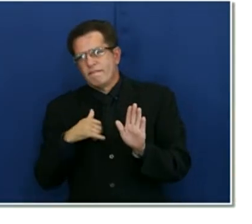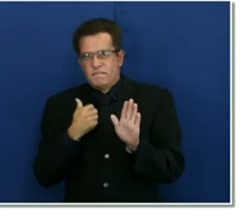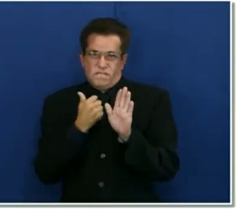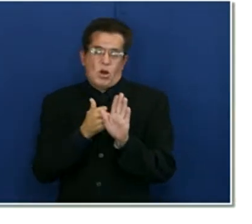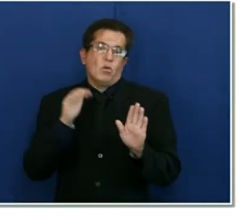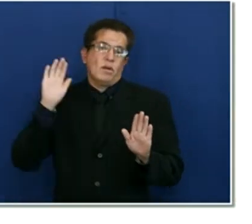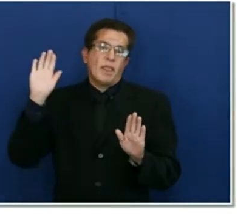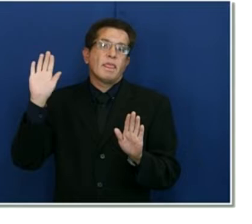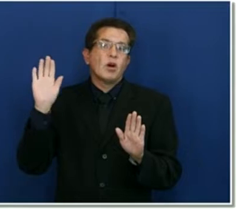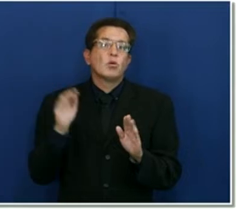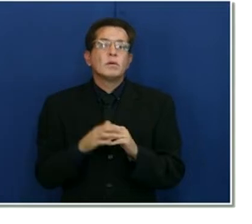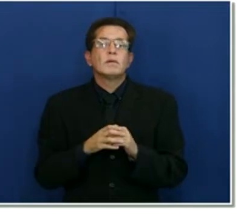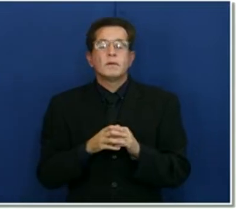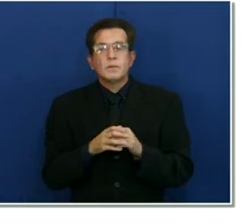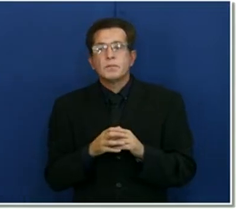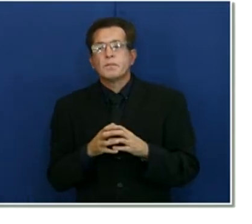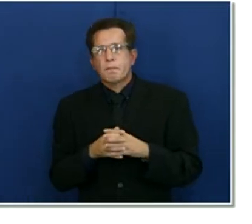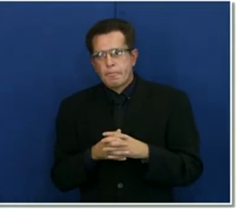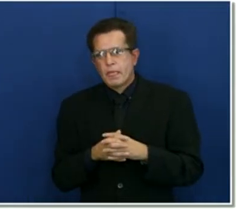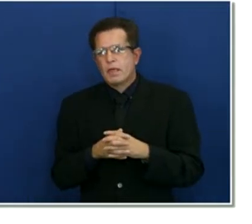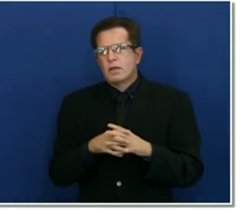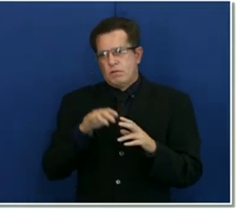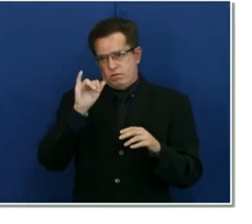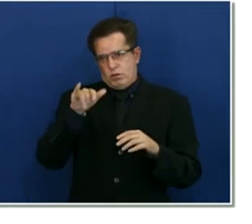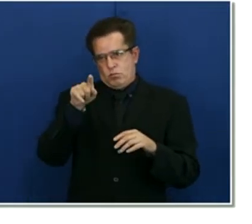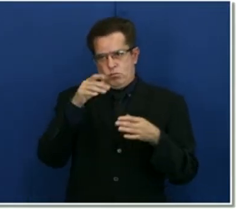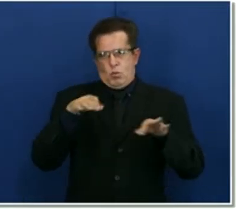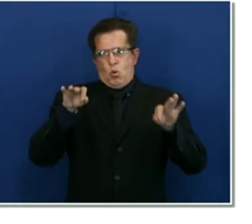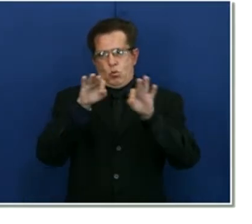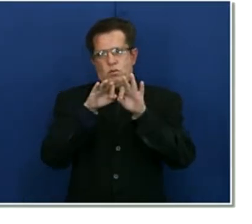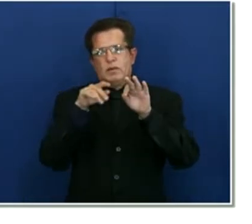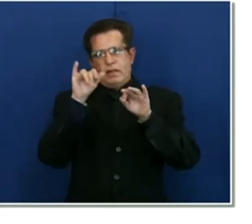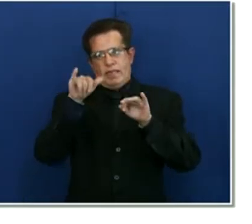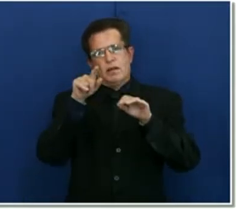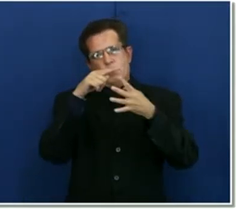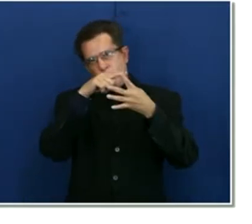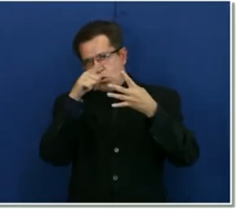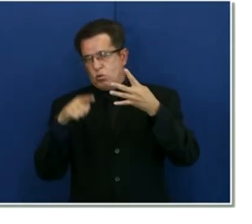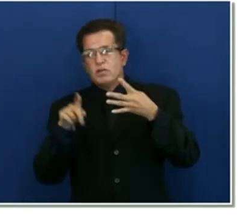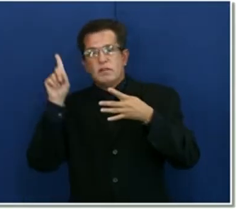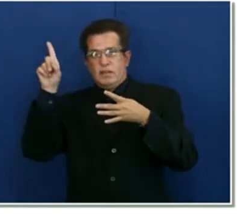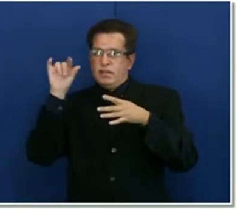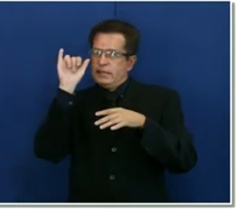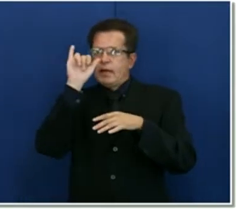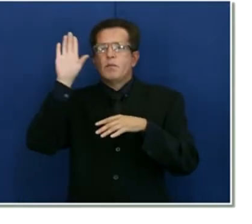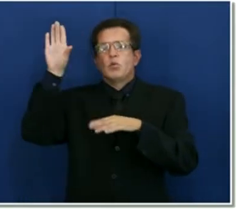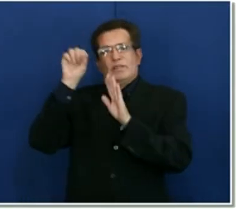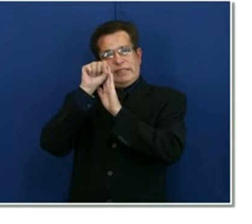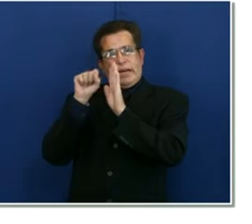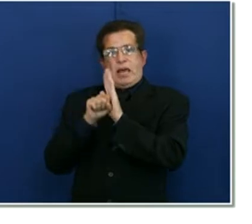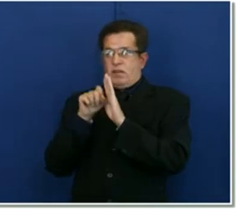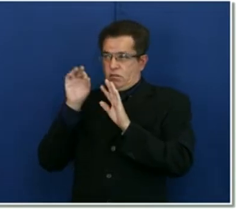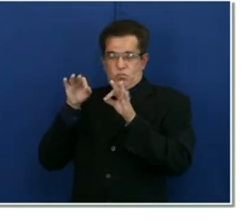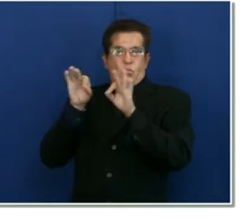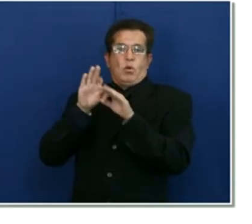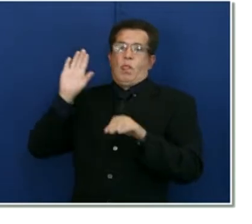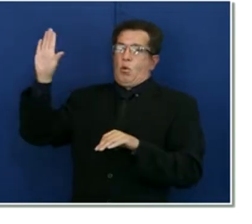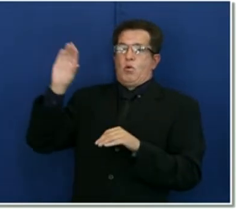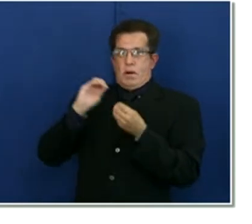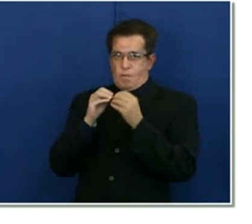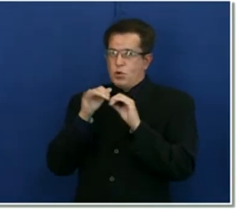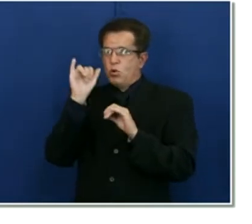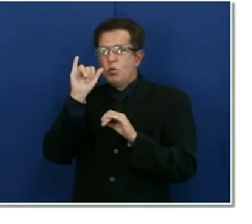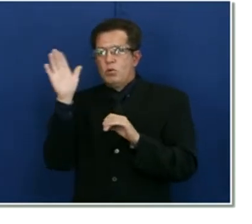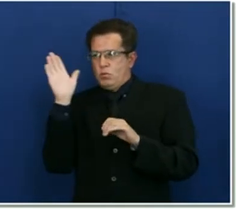if the counties, these were the core metrics. The state testing rate is equally important as it is used to calculate